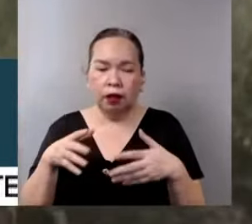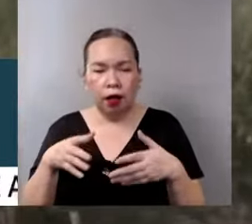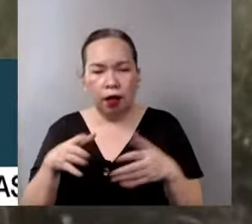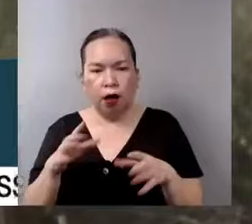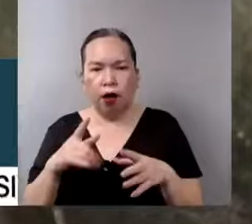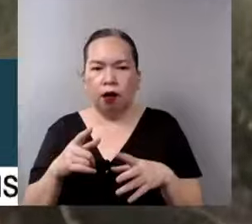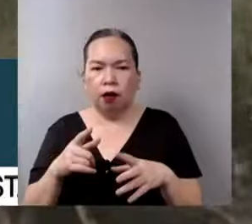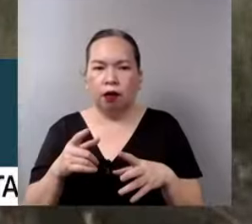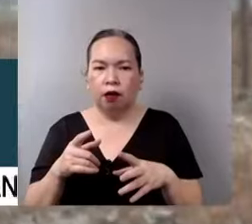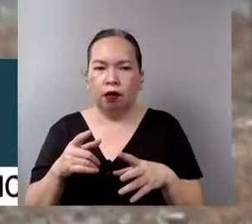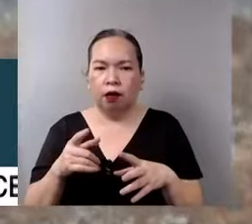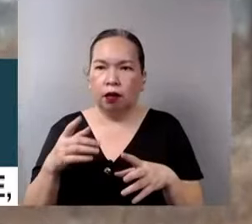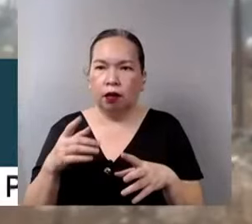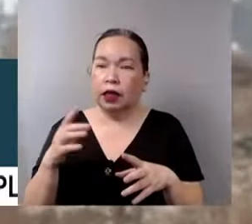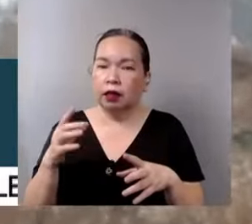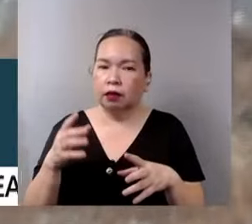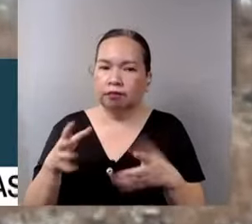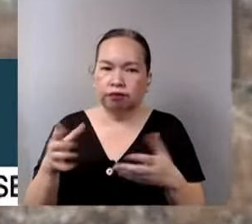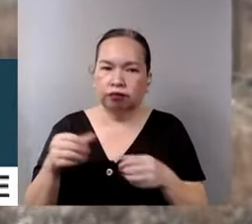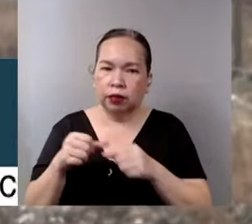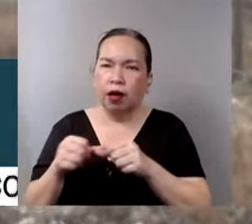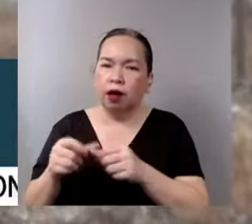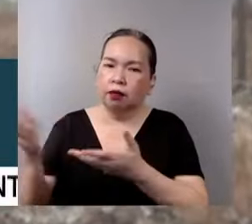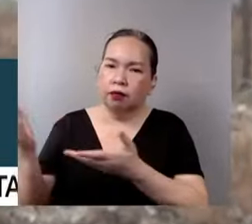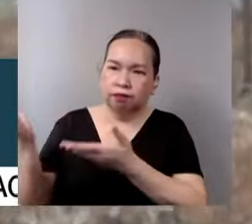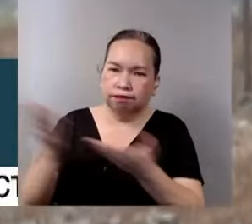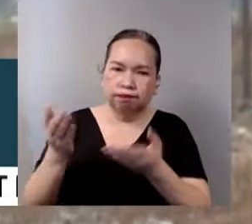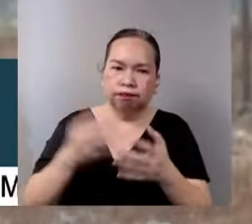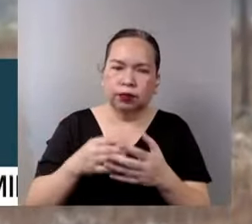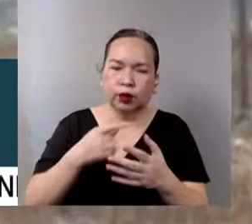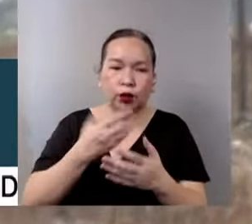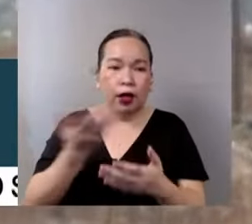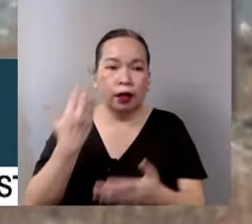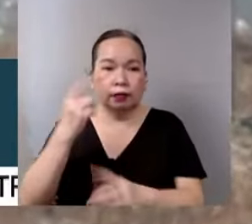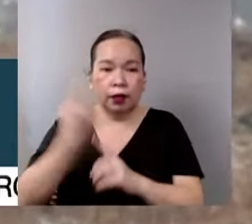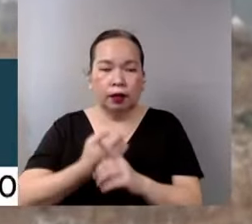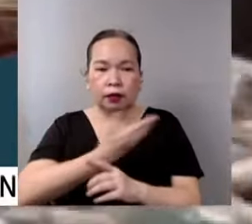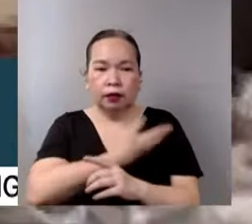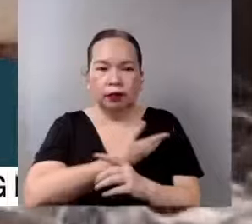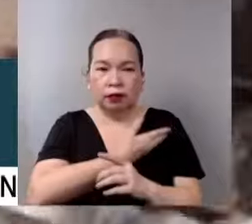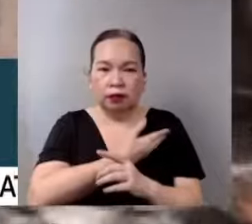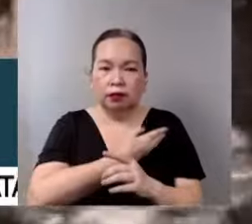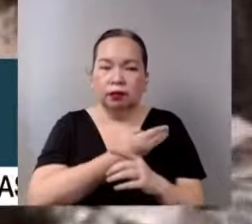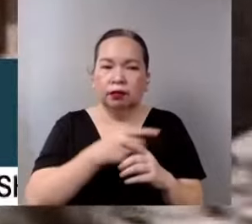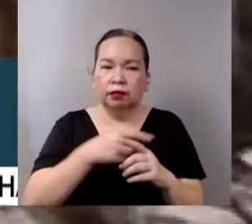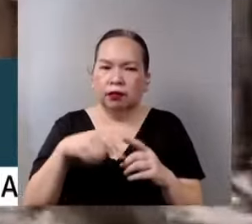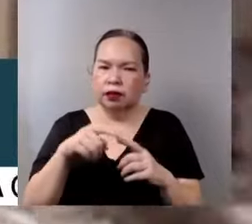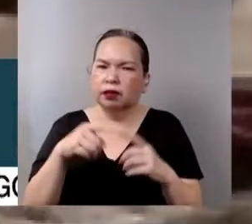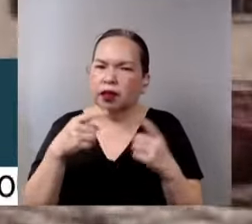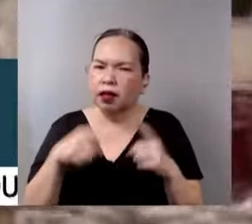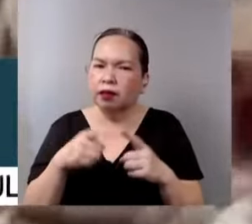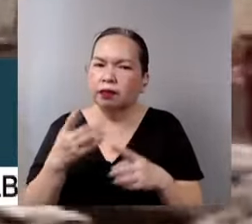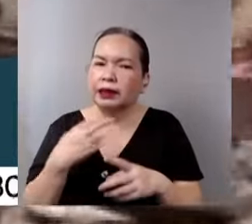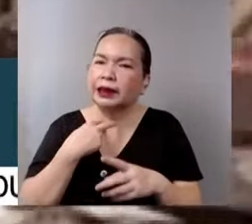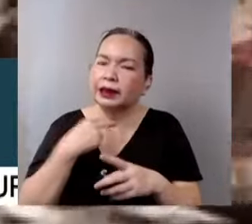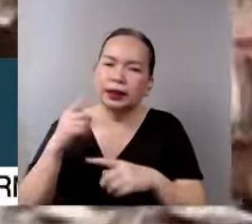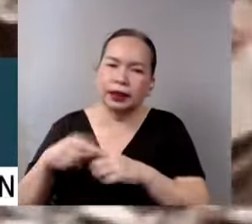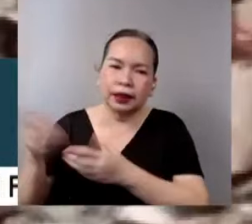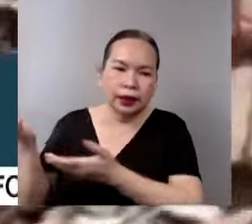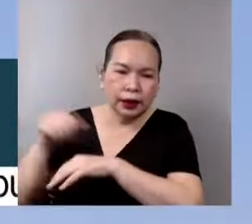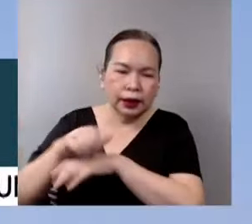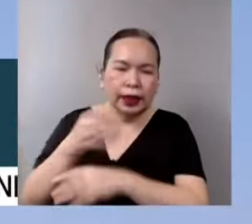into Gaza. Ankara last month restricted exports to Israel, also due to the obstruction of aid. Israel's foreign minister